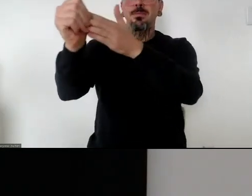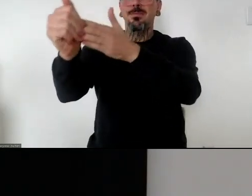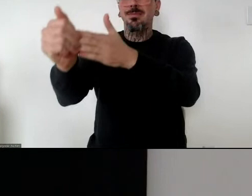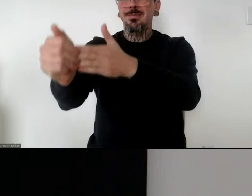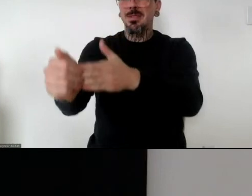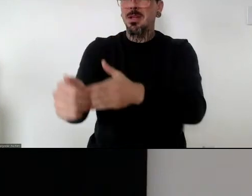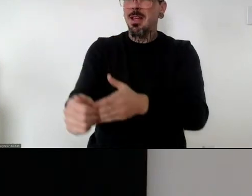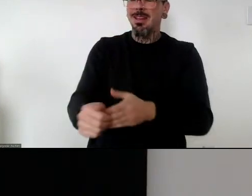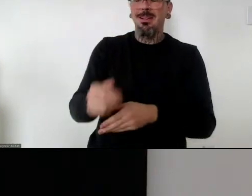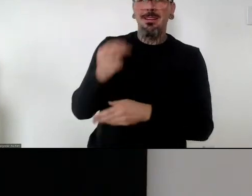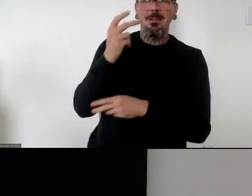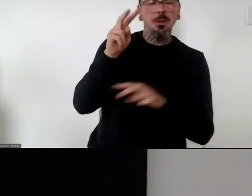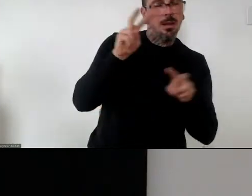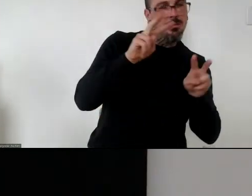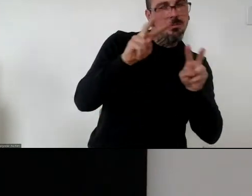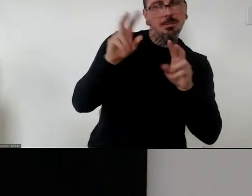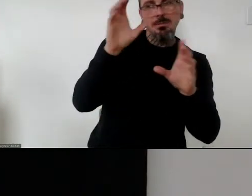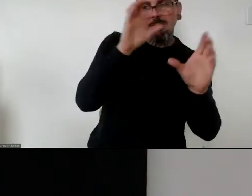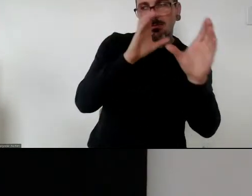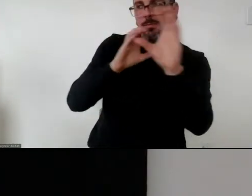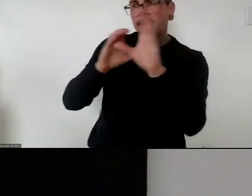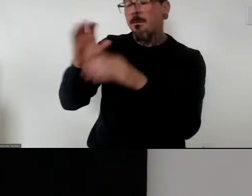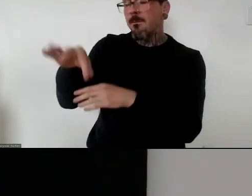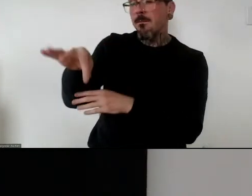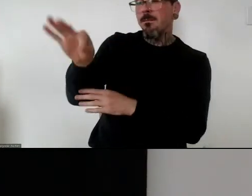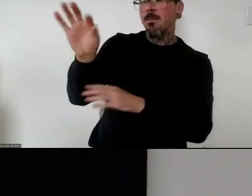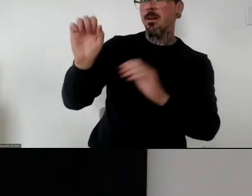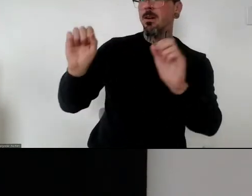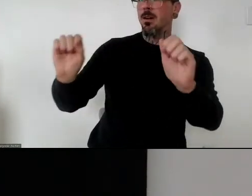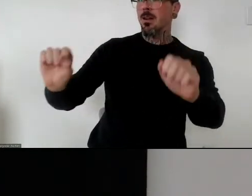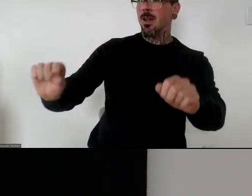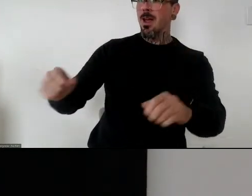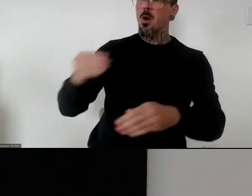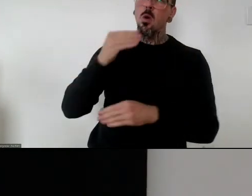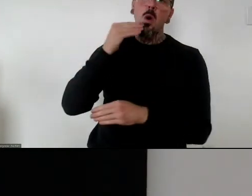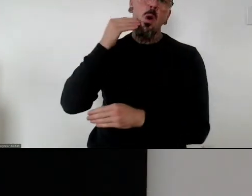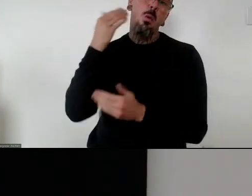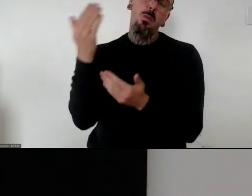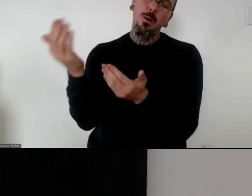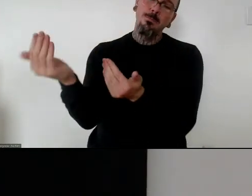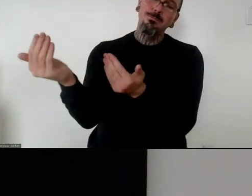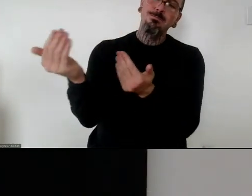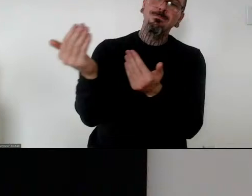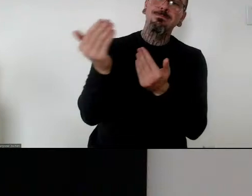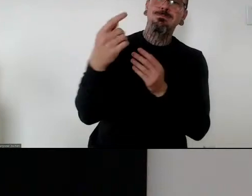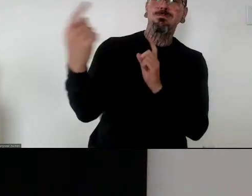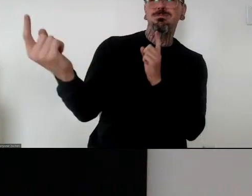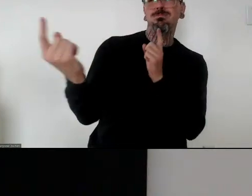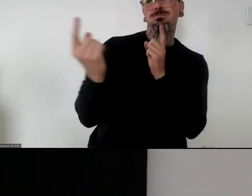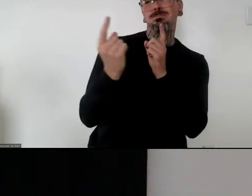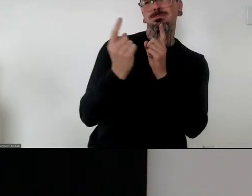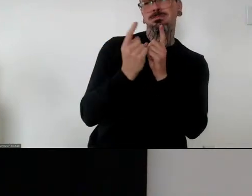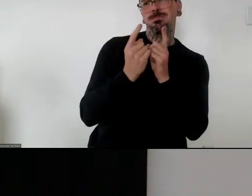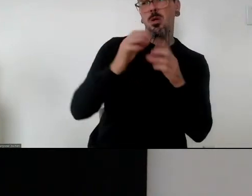home, your beautiful spirit not left to roam.